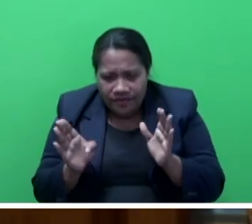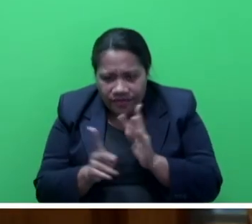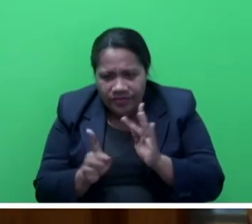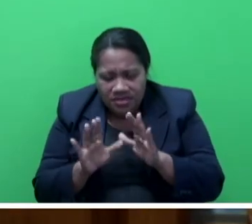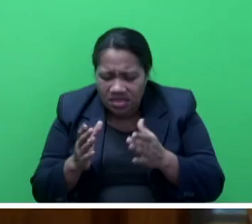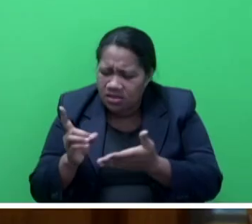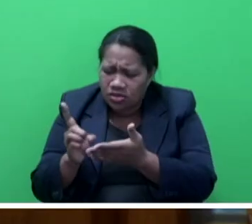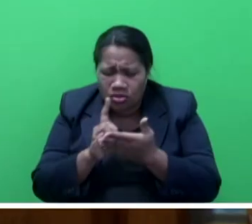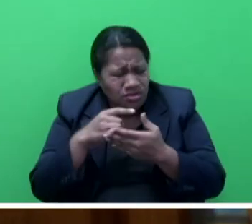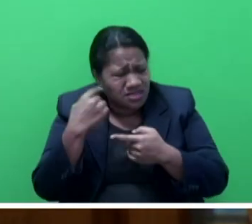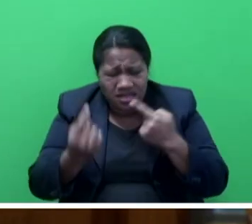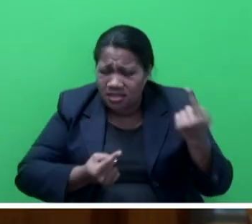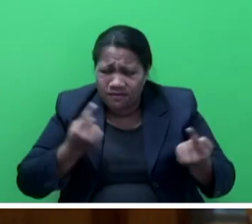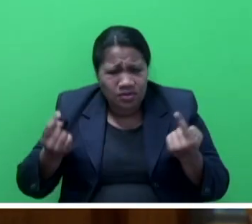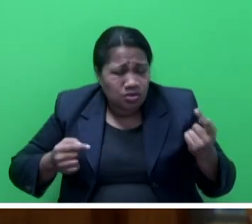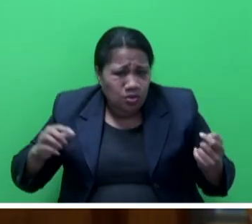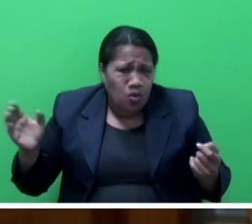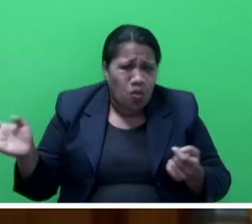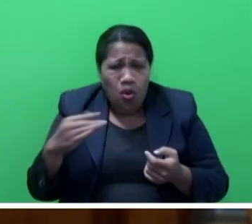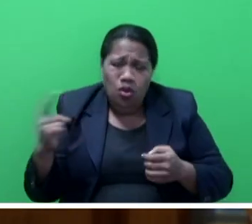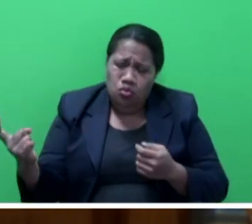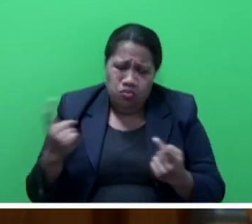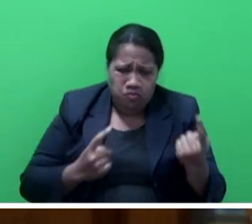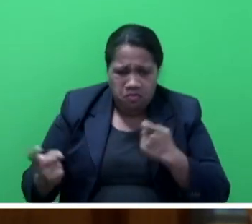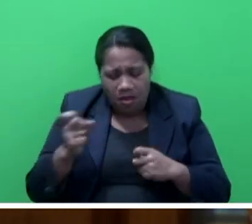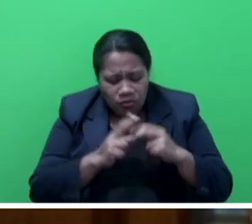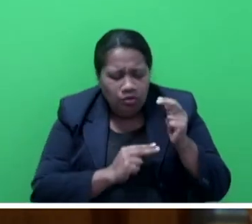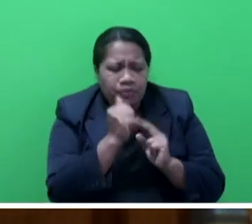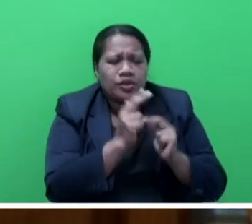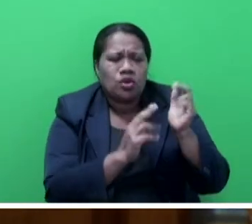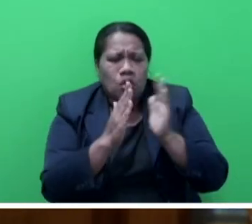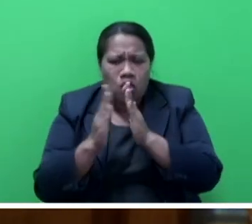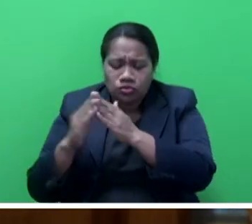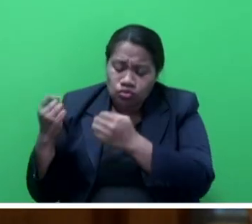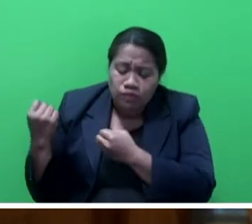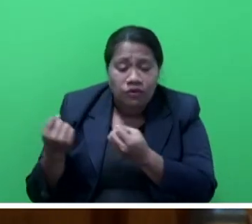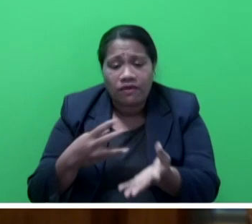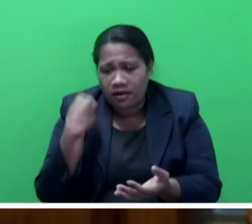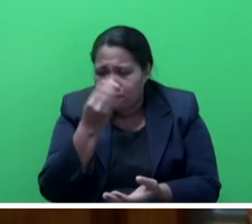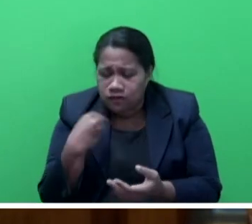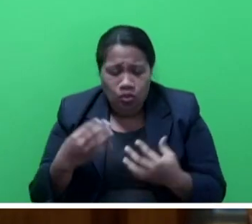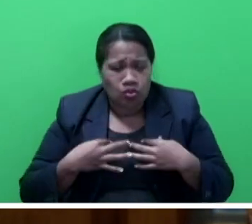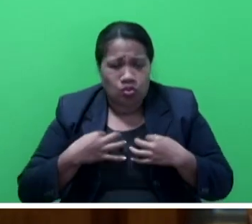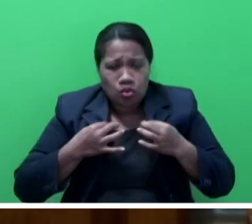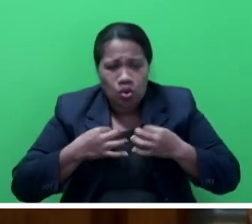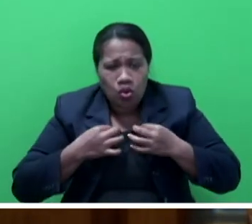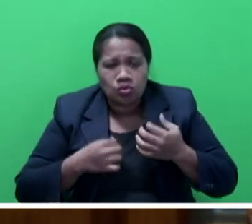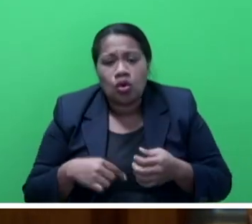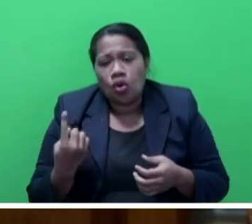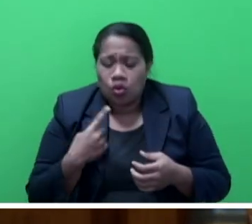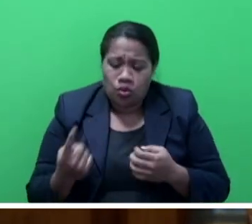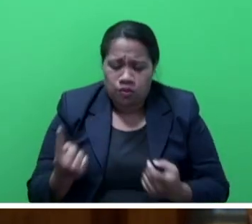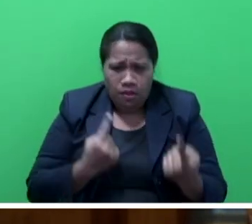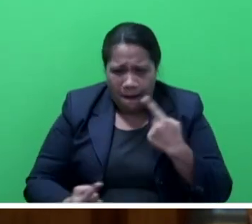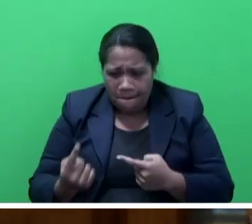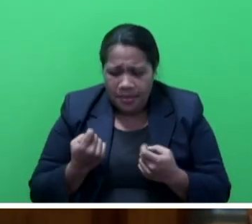partners, individuals who actually helped rebuild homes, who provided food and ration and clothes, who came on board and said, we'll give the